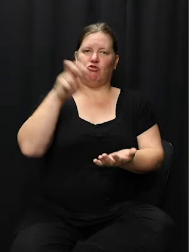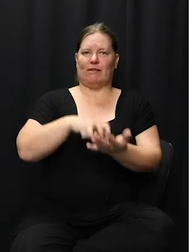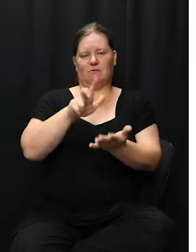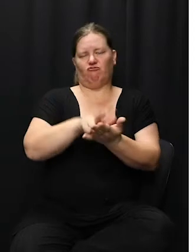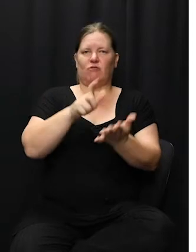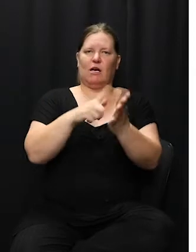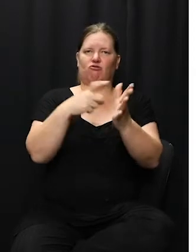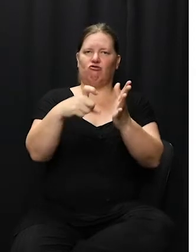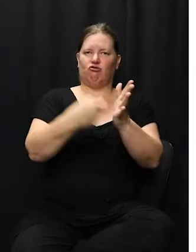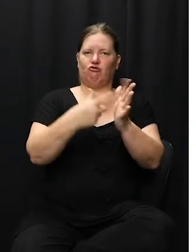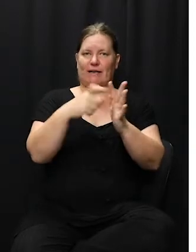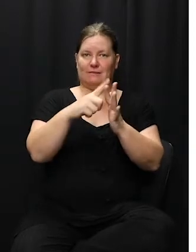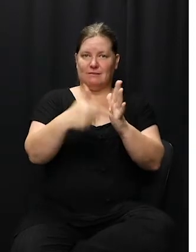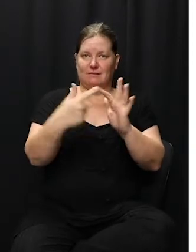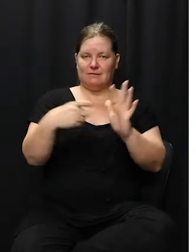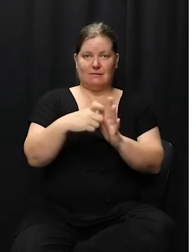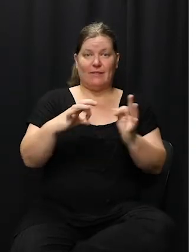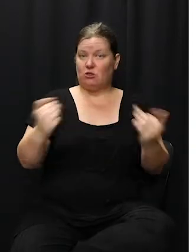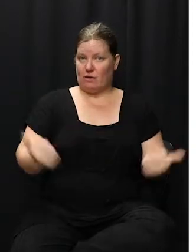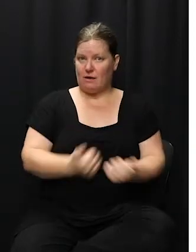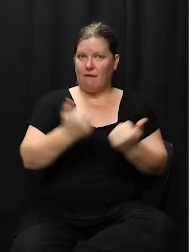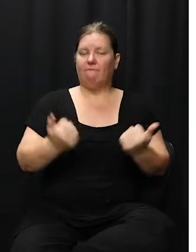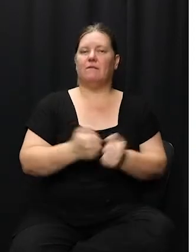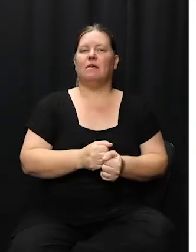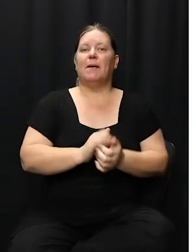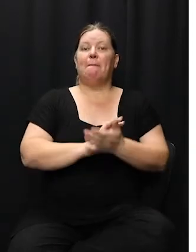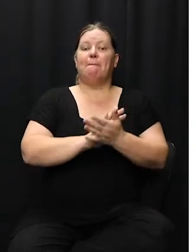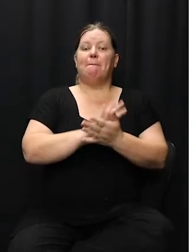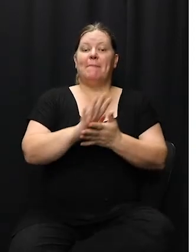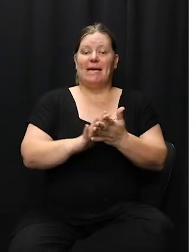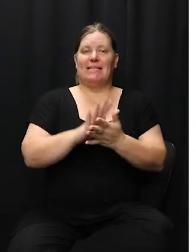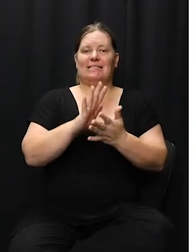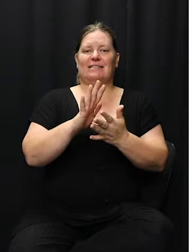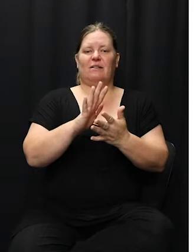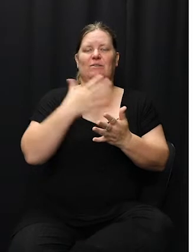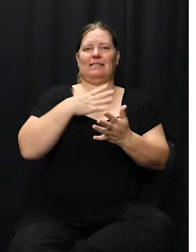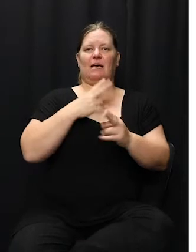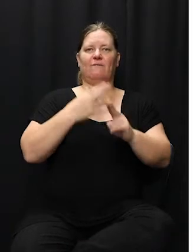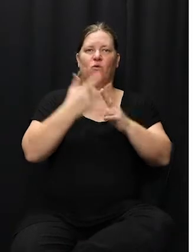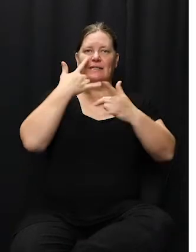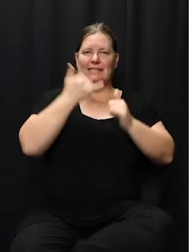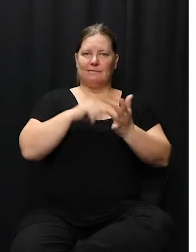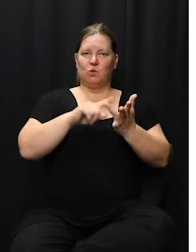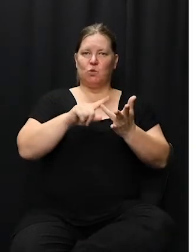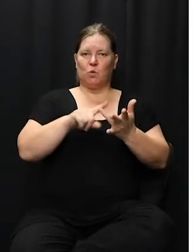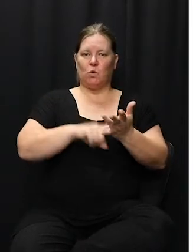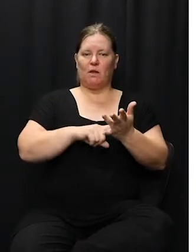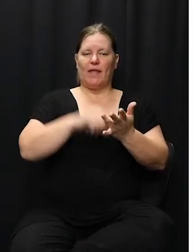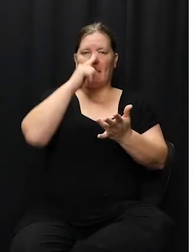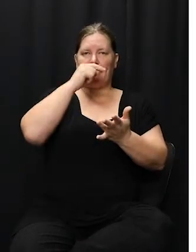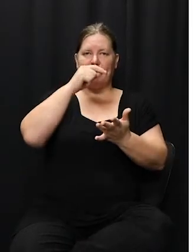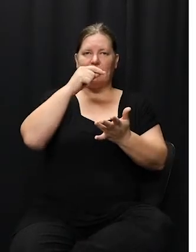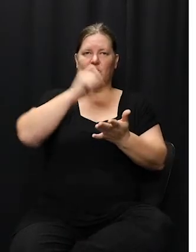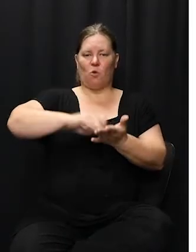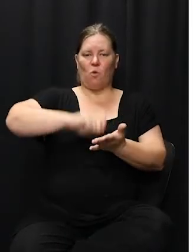And there's simply not enough accredited people. And that means you need an assessment tool that can be scored with people